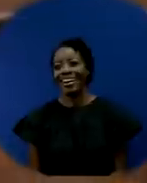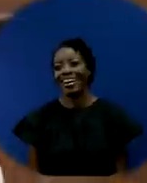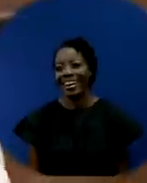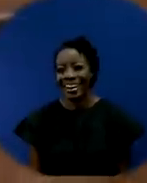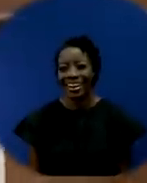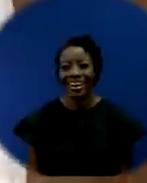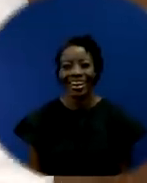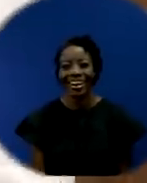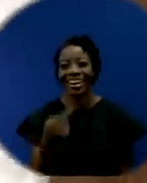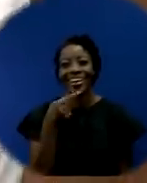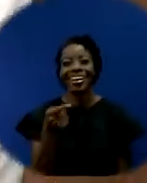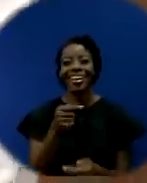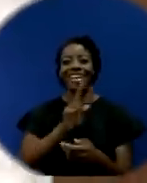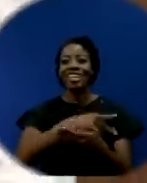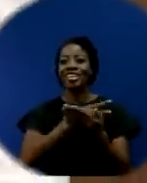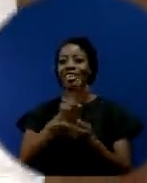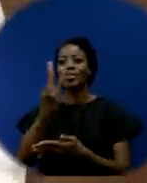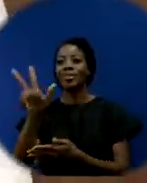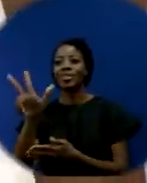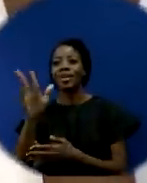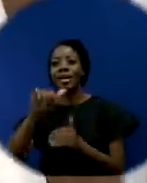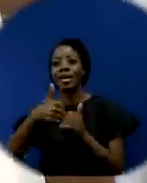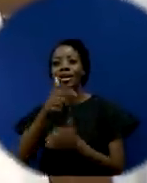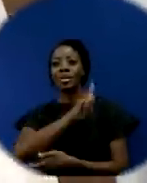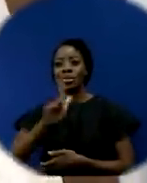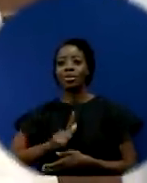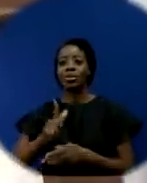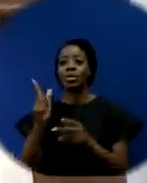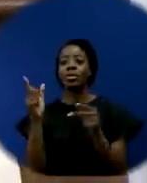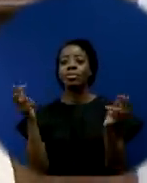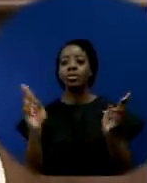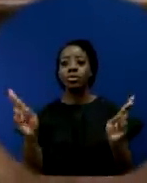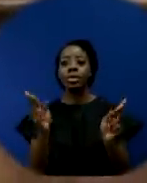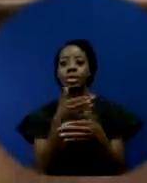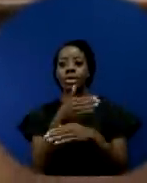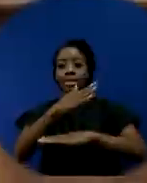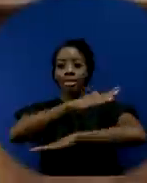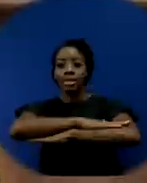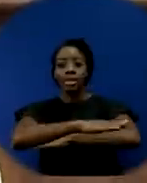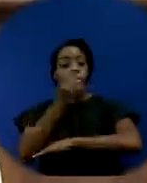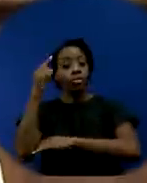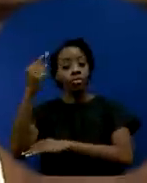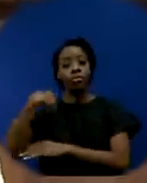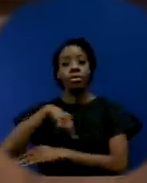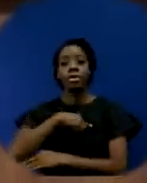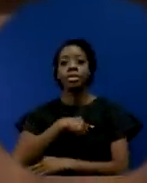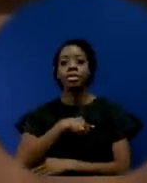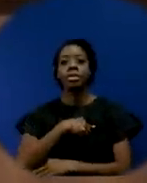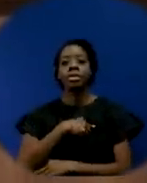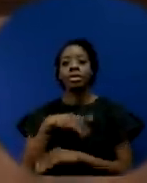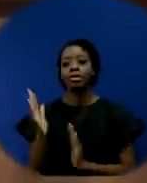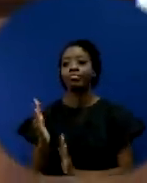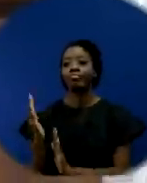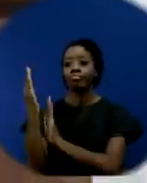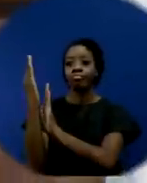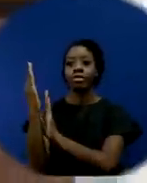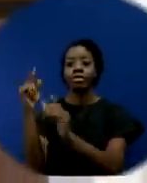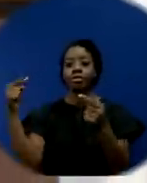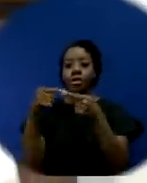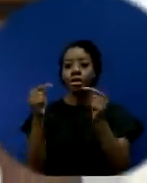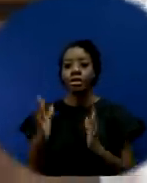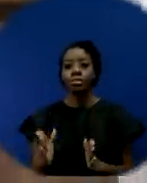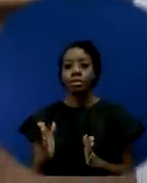mentioned Psalm 23, how the Lord prepares a table before us in the presence of our enemies. The feast of the Lord